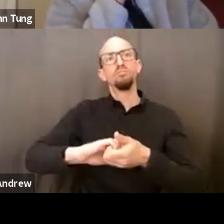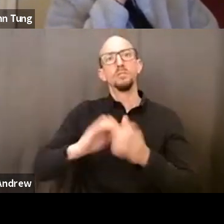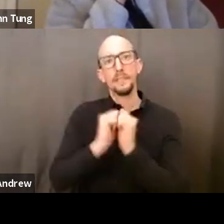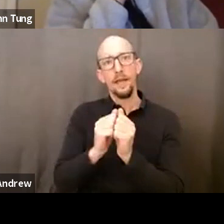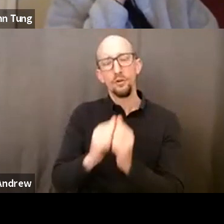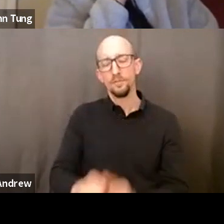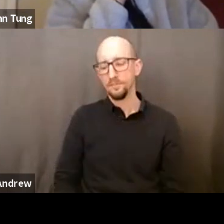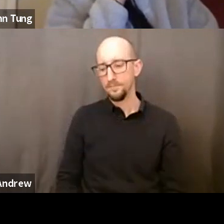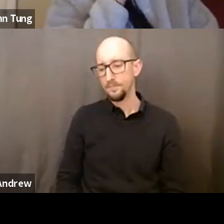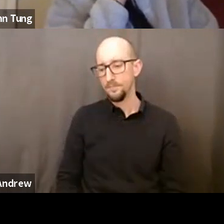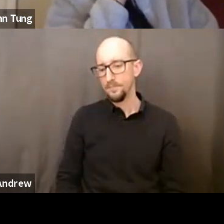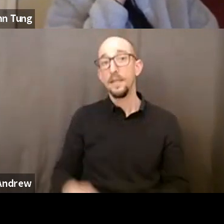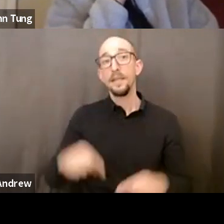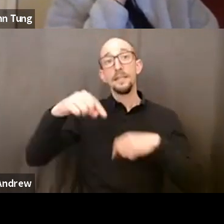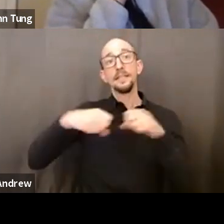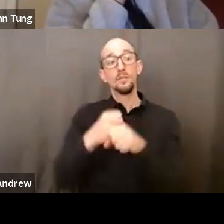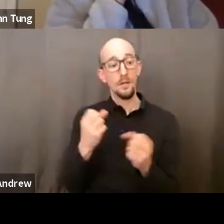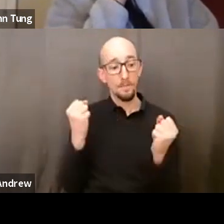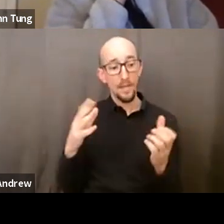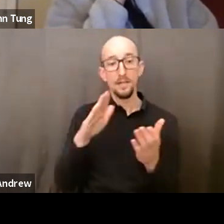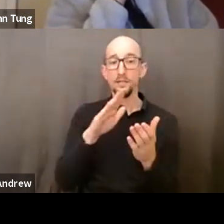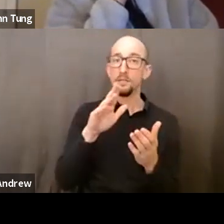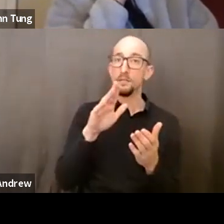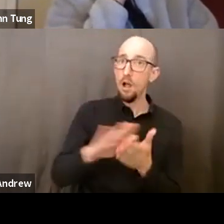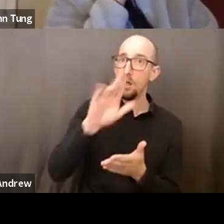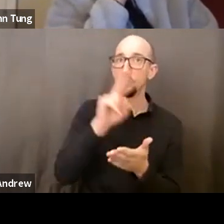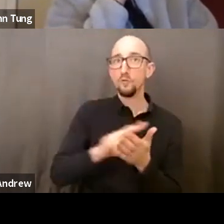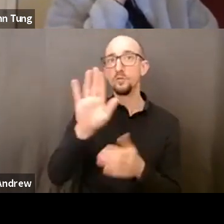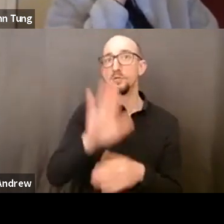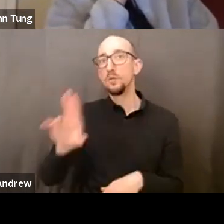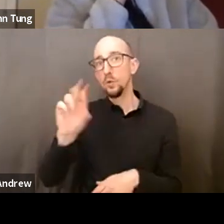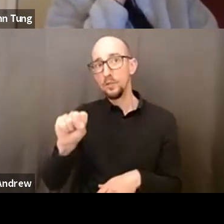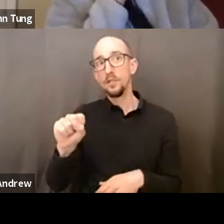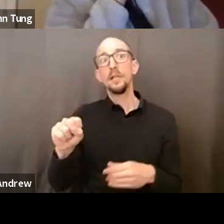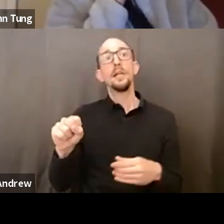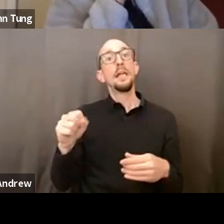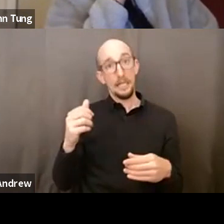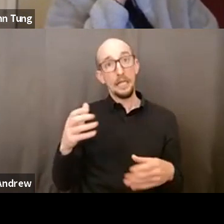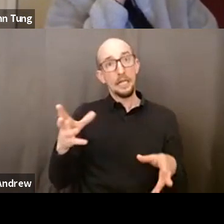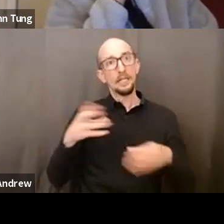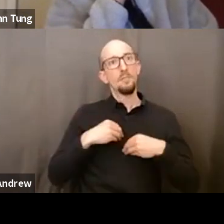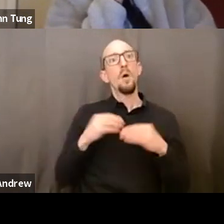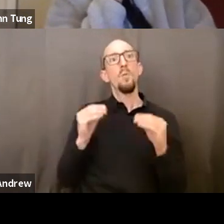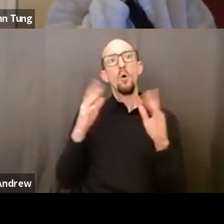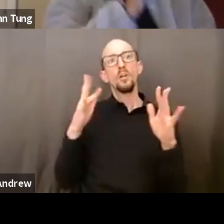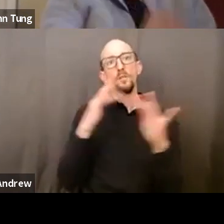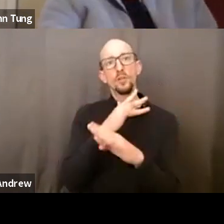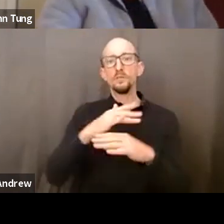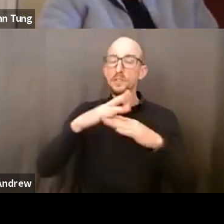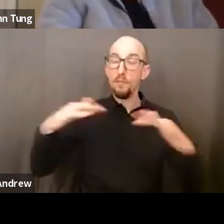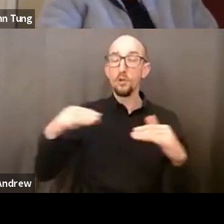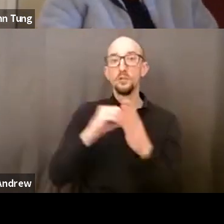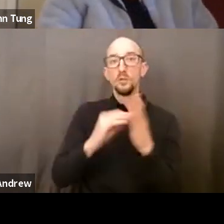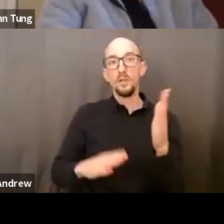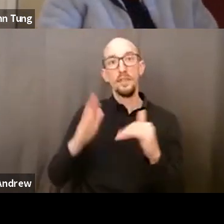many US colleges and universities admitted their most diverse incoming classes ever, largely due to dropping SAT and ACT